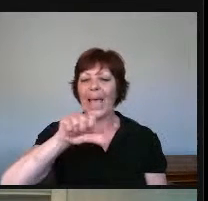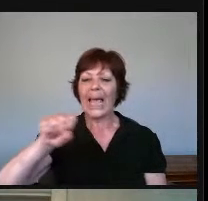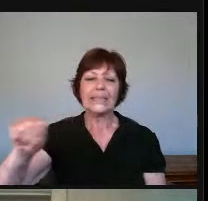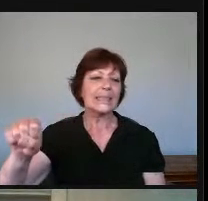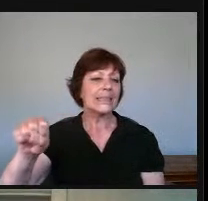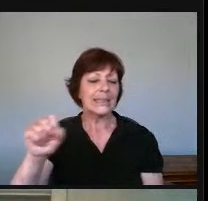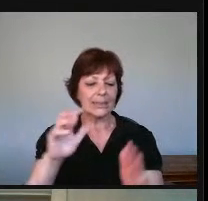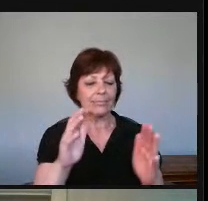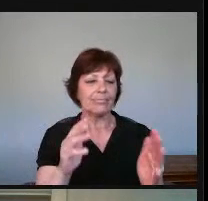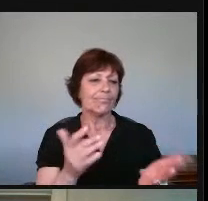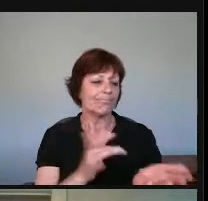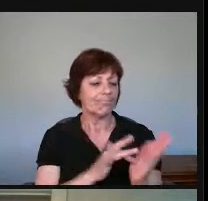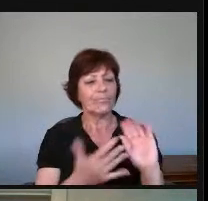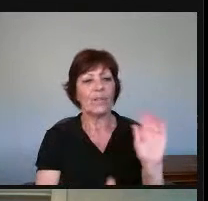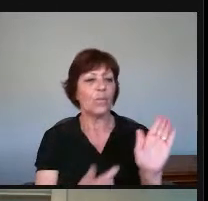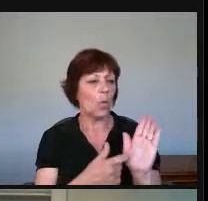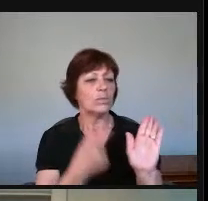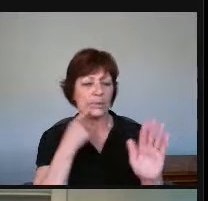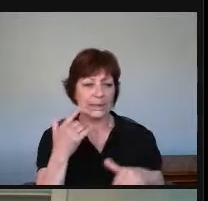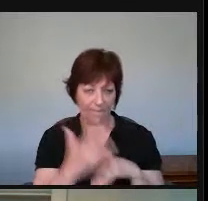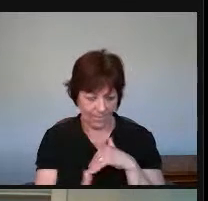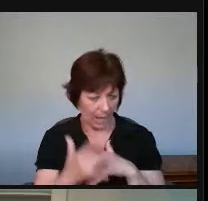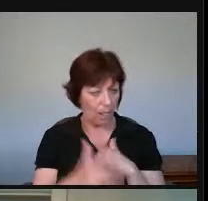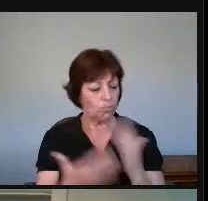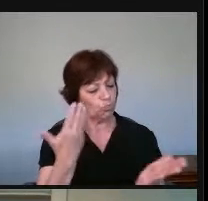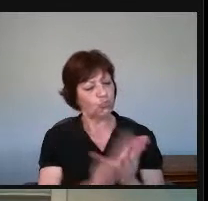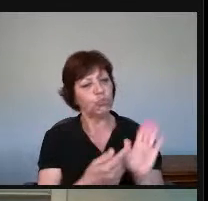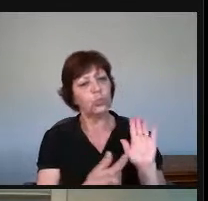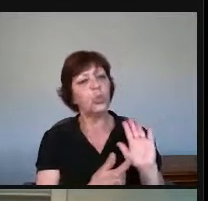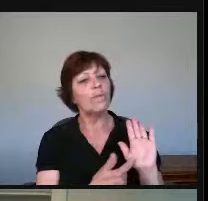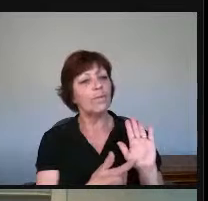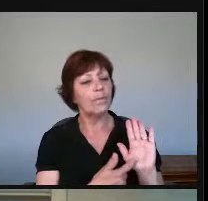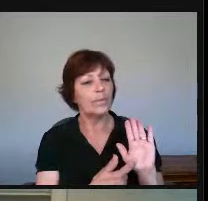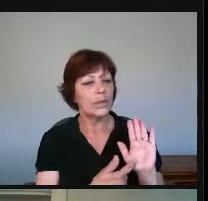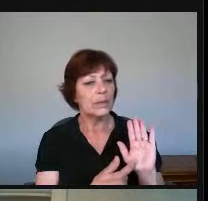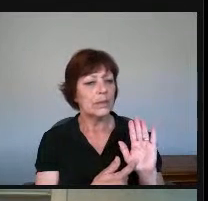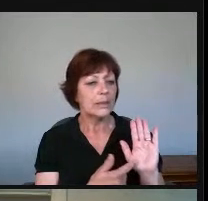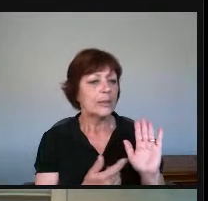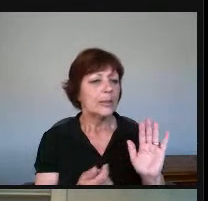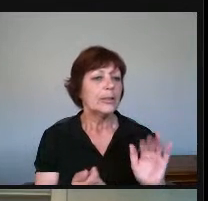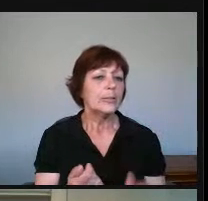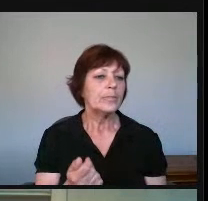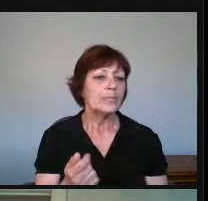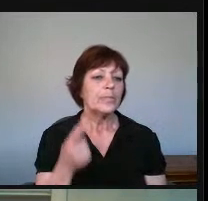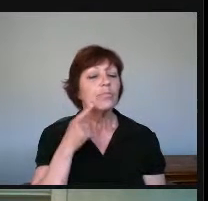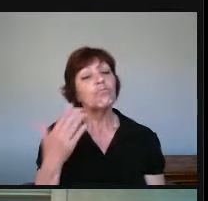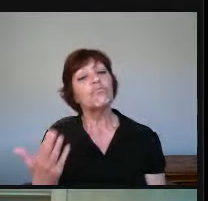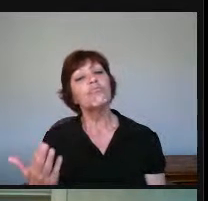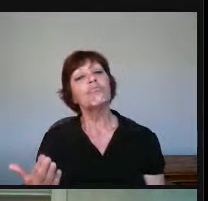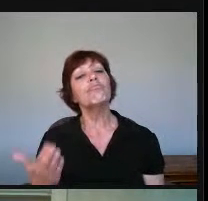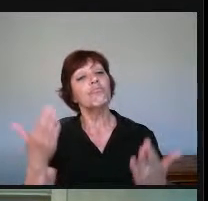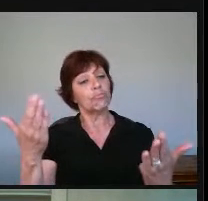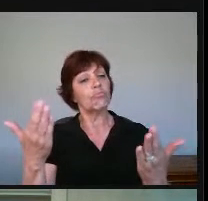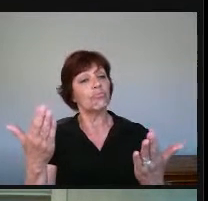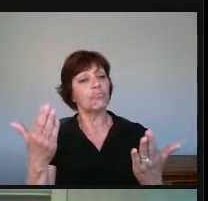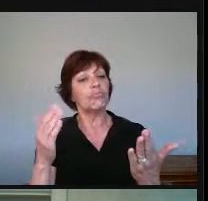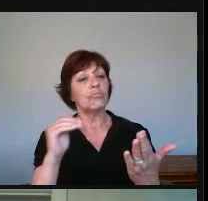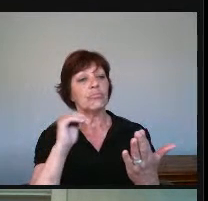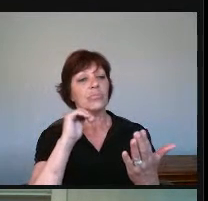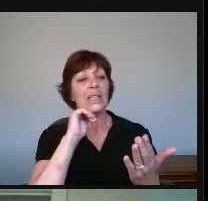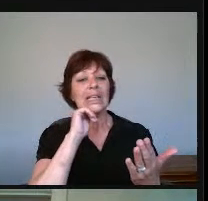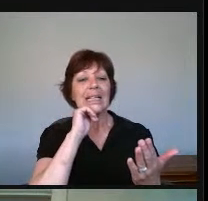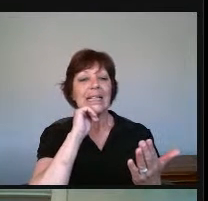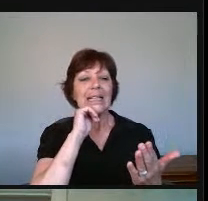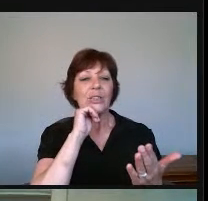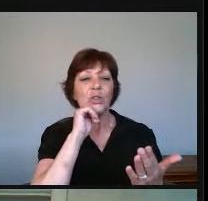pass that's available, and they're going to recommend widely used. The recommendation is that it not be laminated. Don't laminate